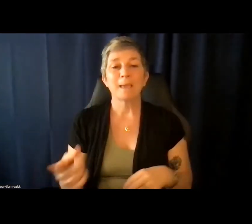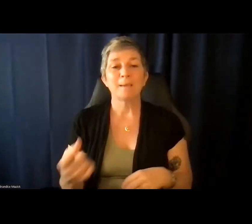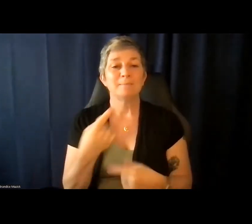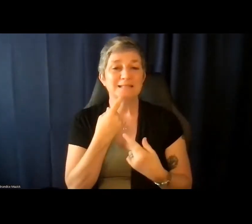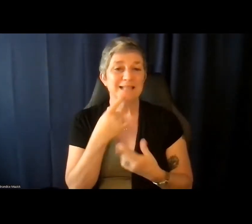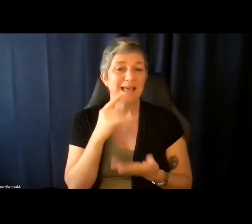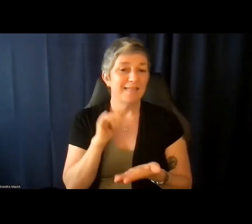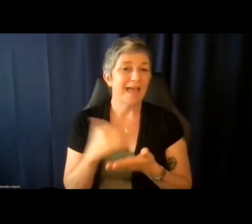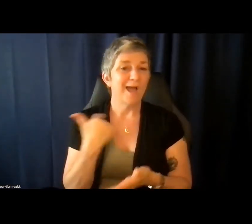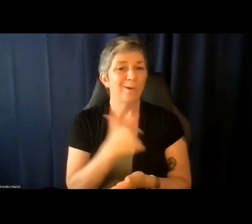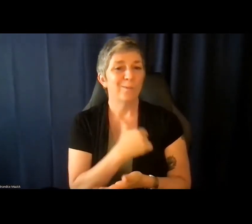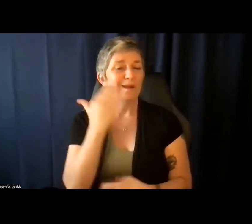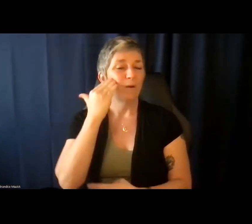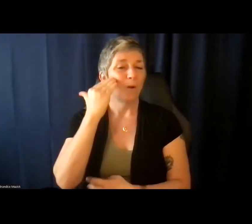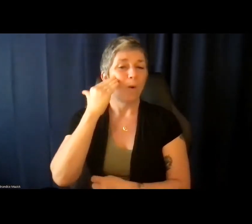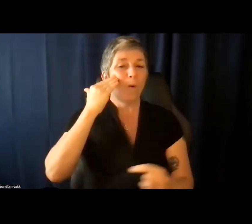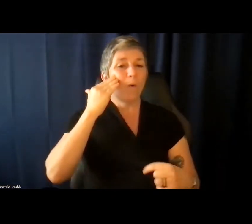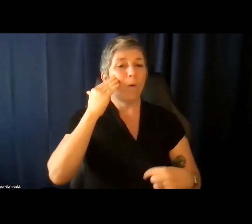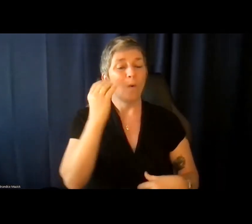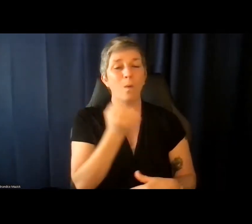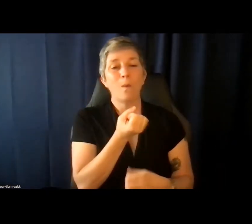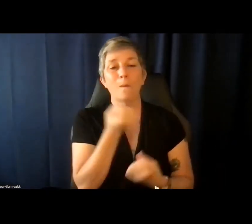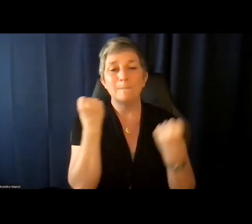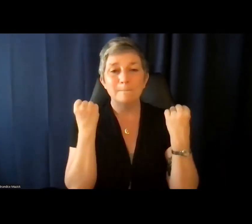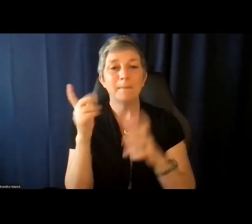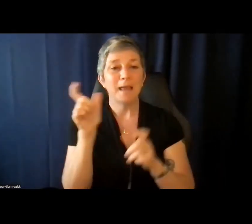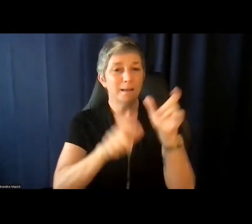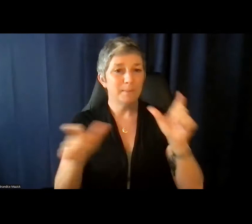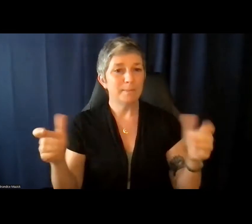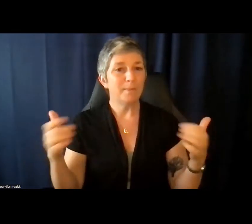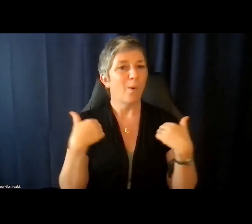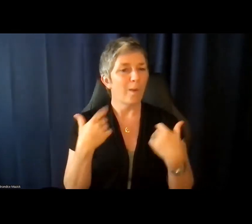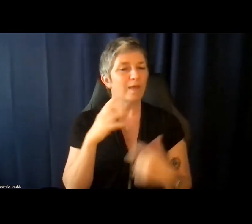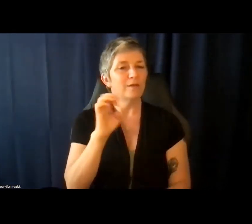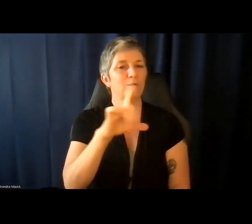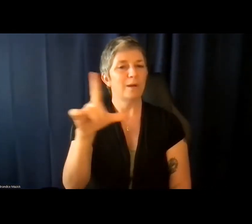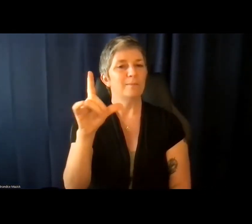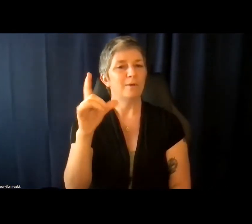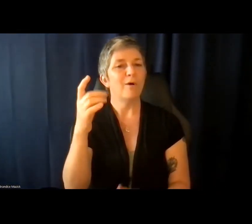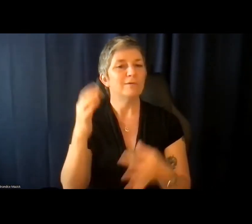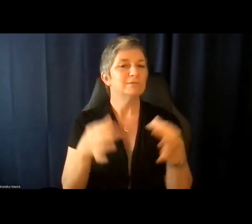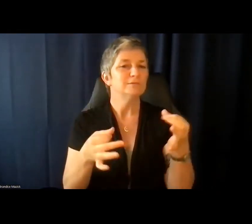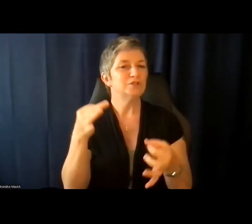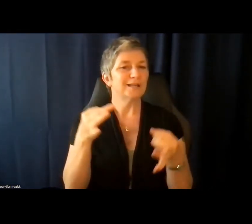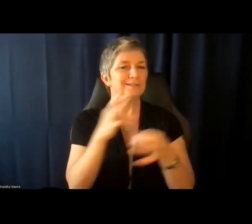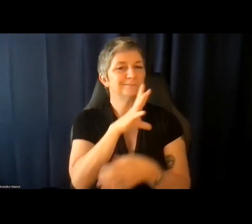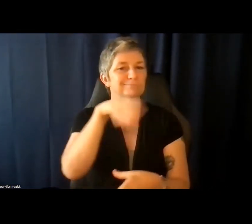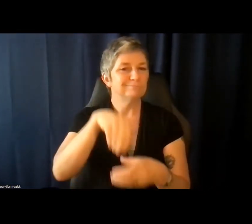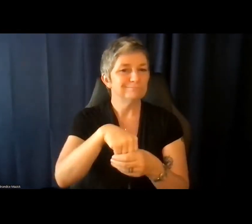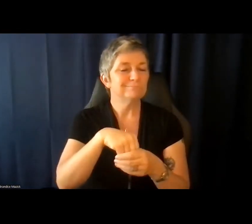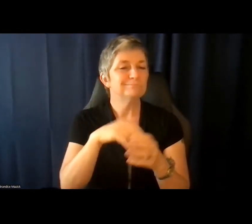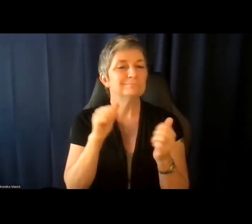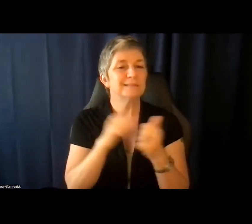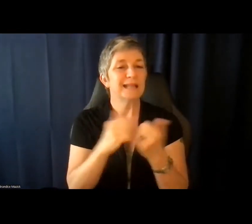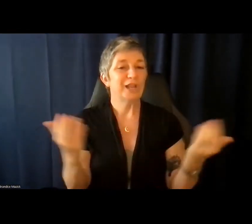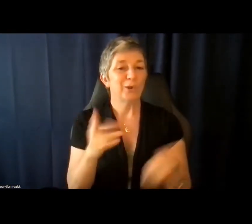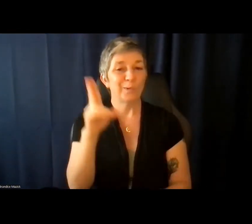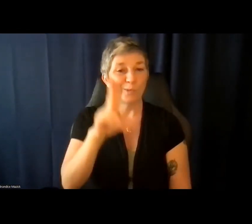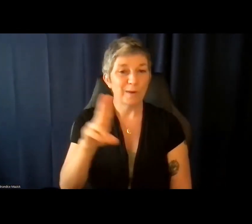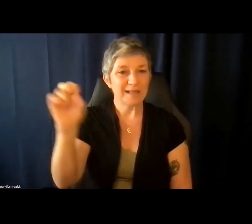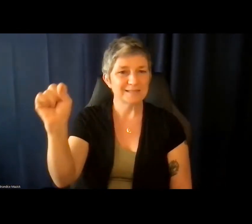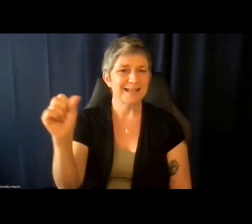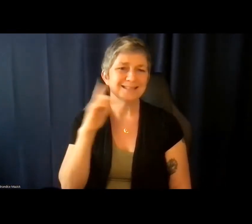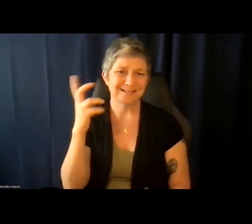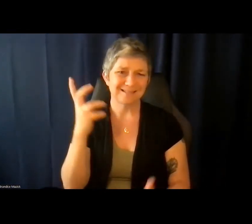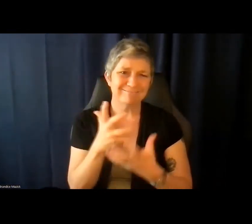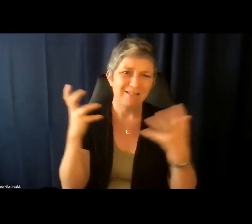know the number of people who have criminal justice involvement in the United States of America is significant. We